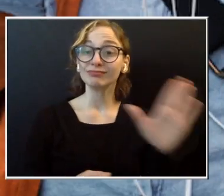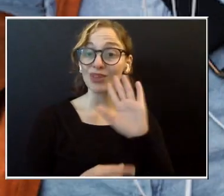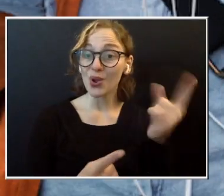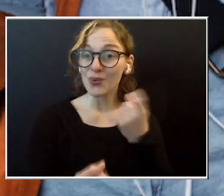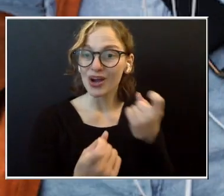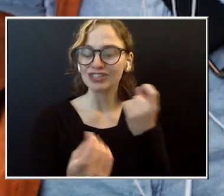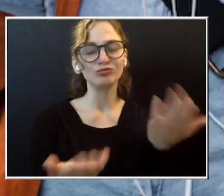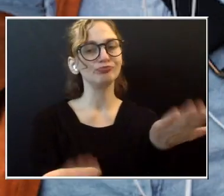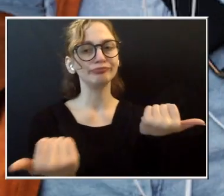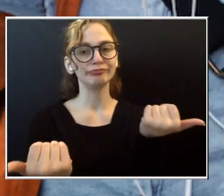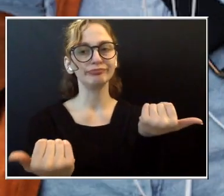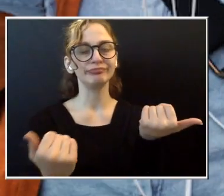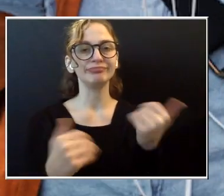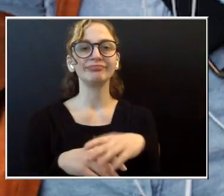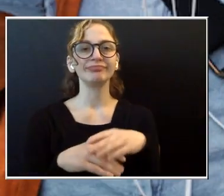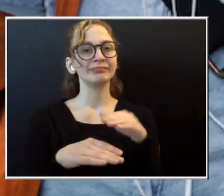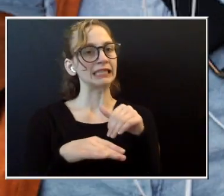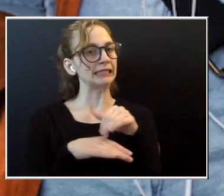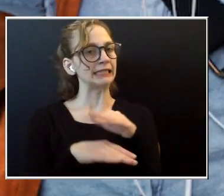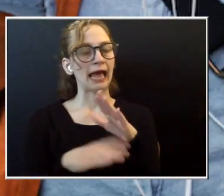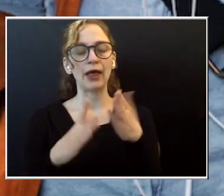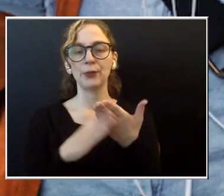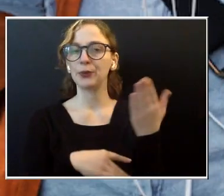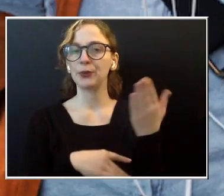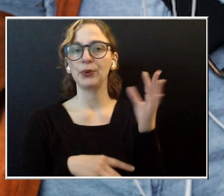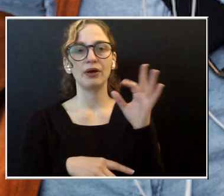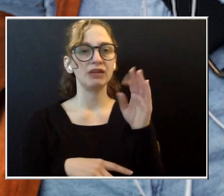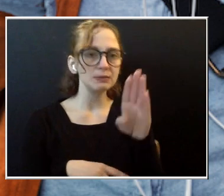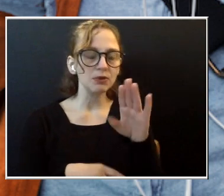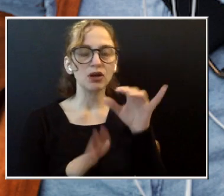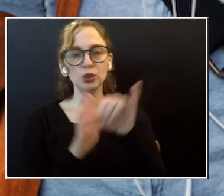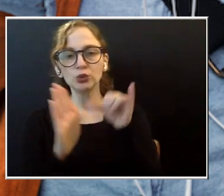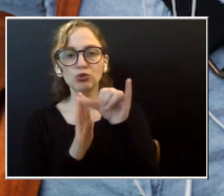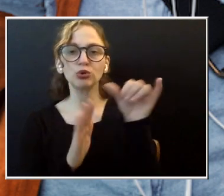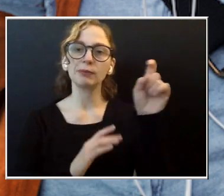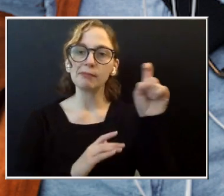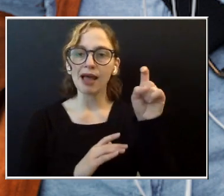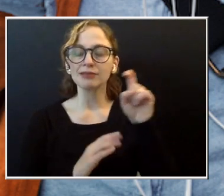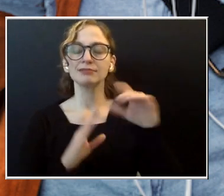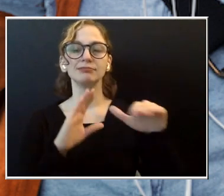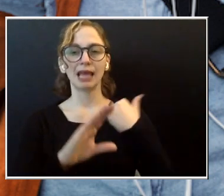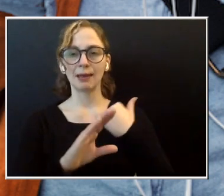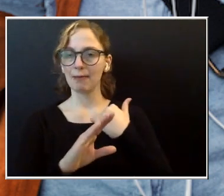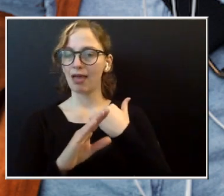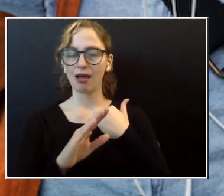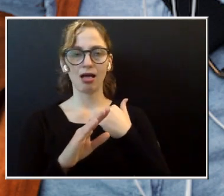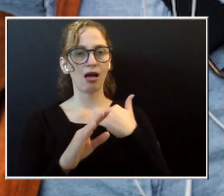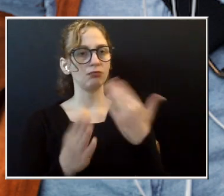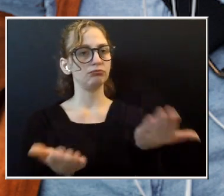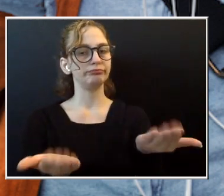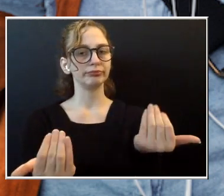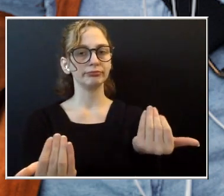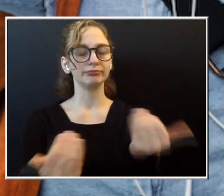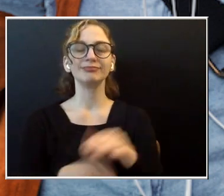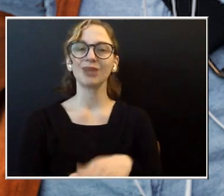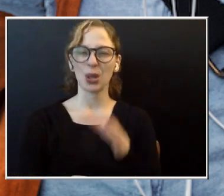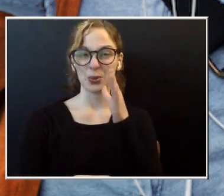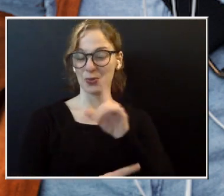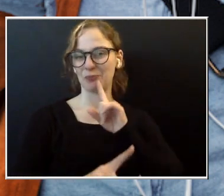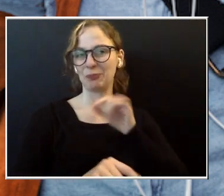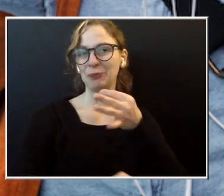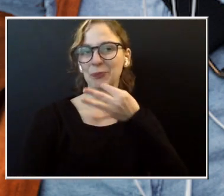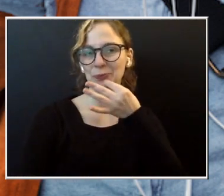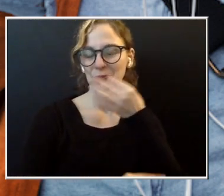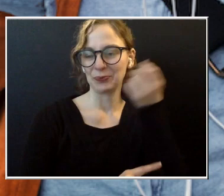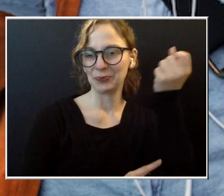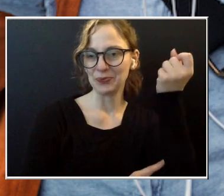on your screen, YouTube, Facebook, the X platform, or email the Medical News Network. We'll get to those questions in just a moment. But now